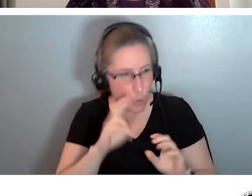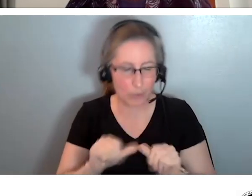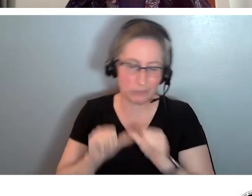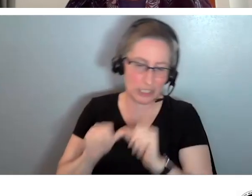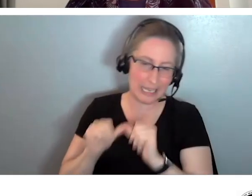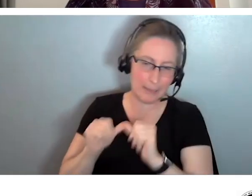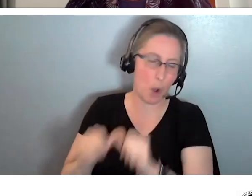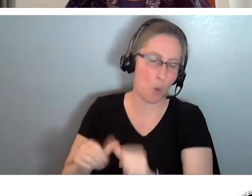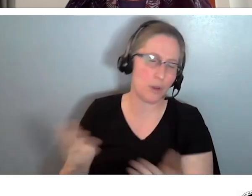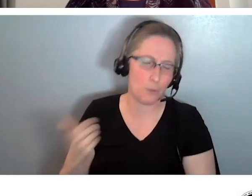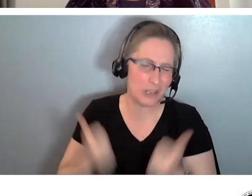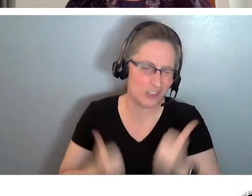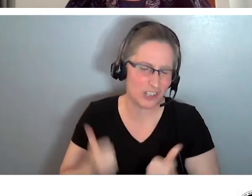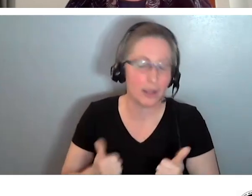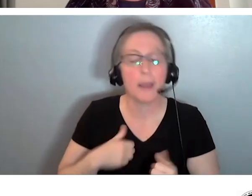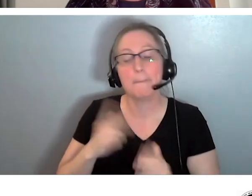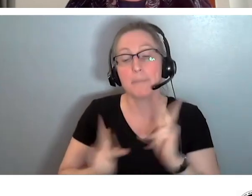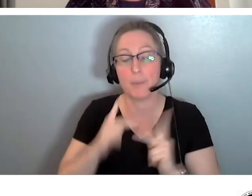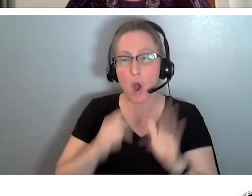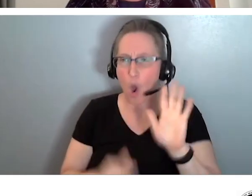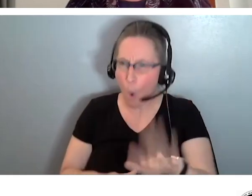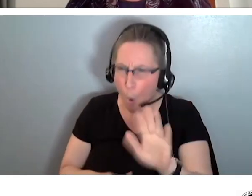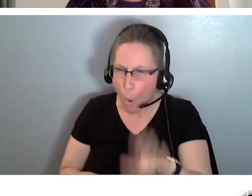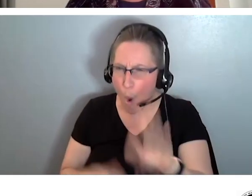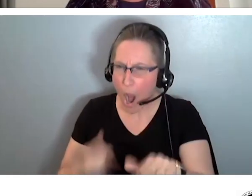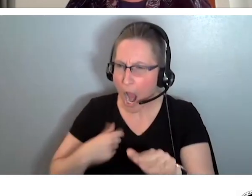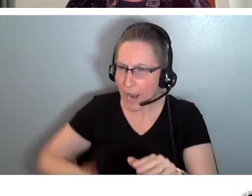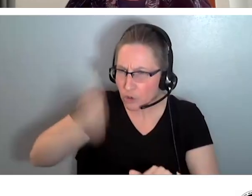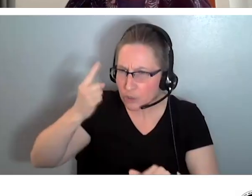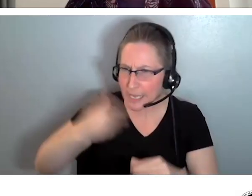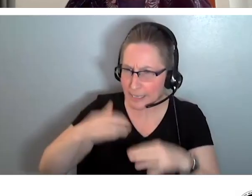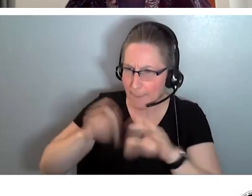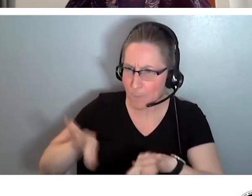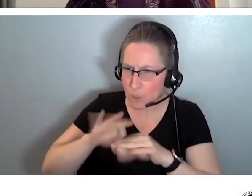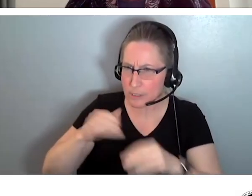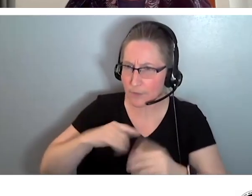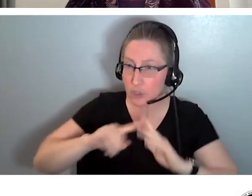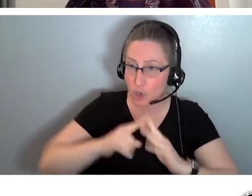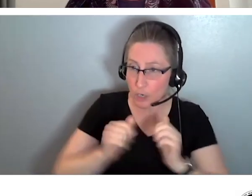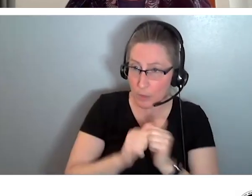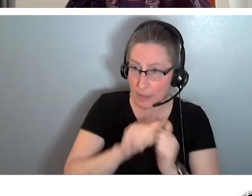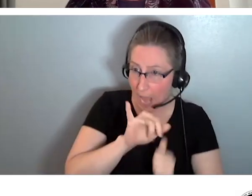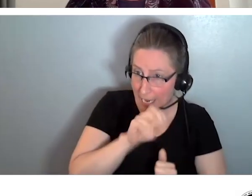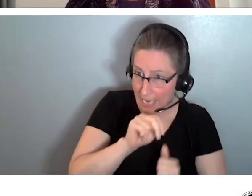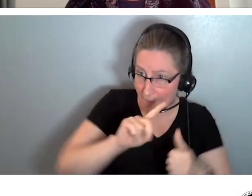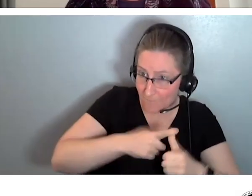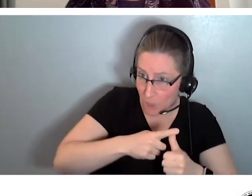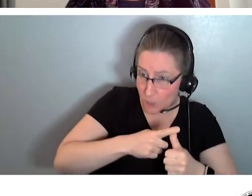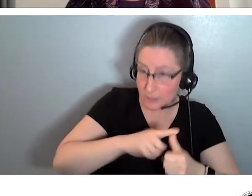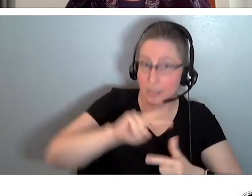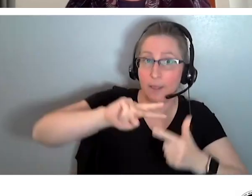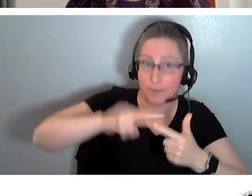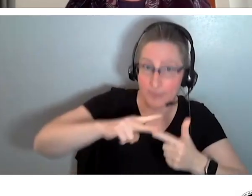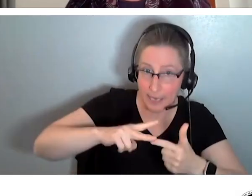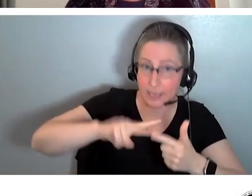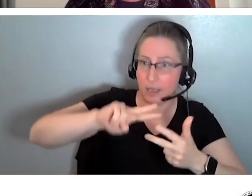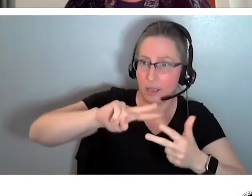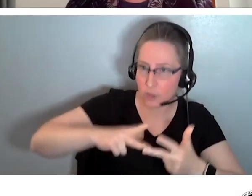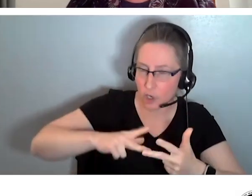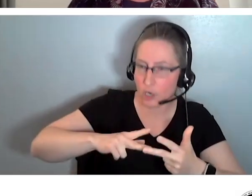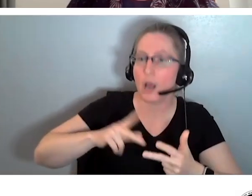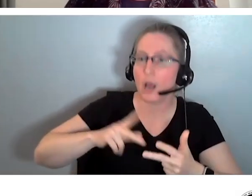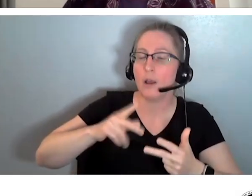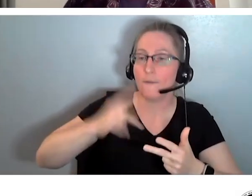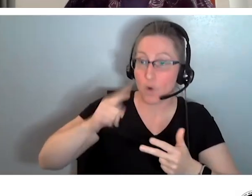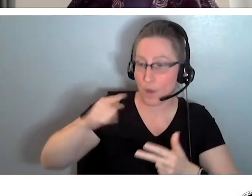keep on? But people tell me that once they understand the importance of starting with icons with early communicators, they